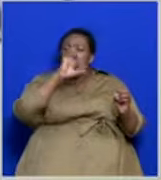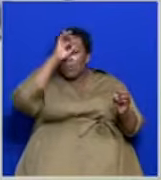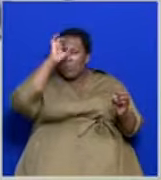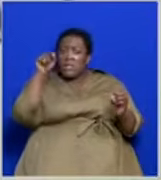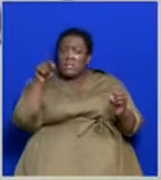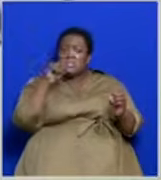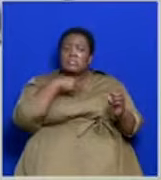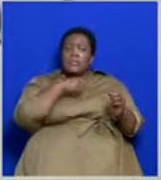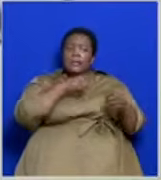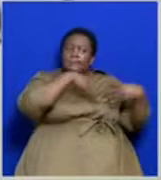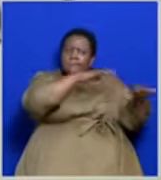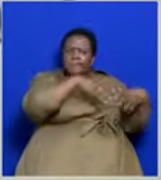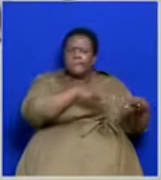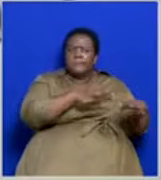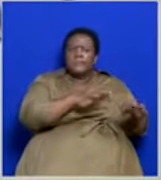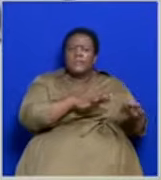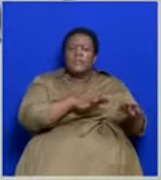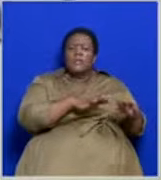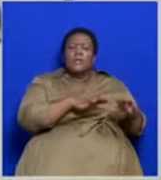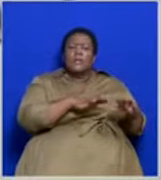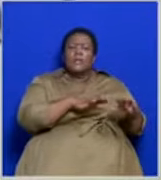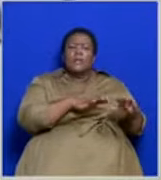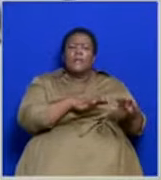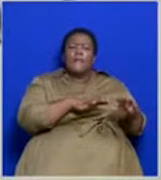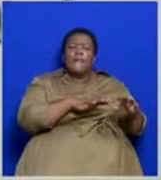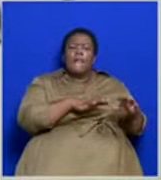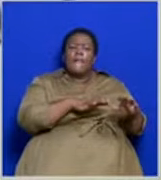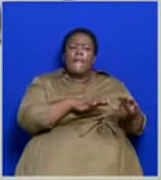she put her own